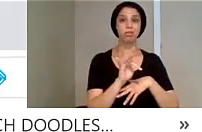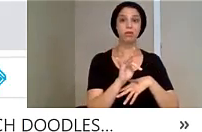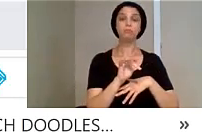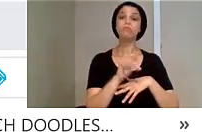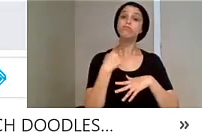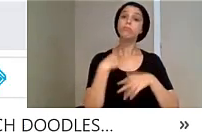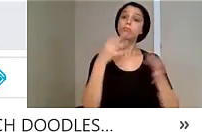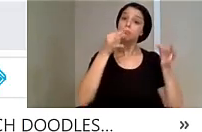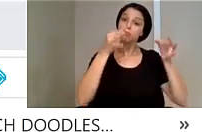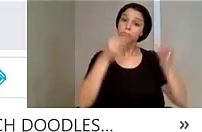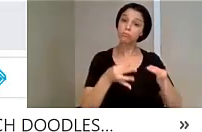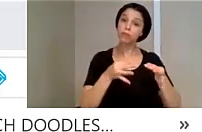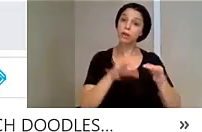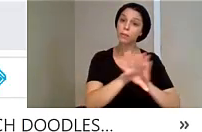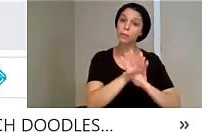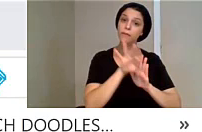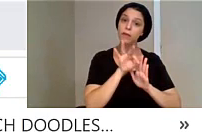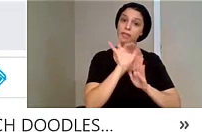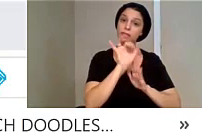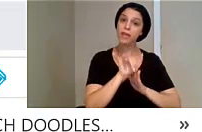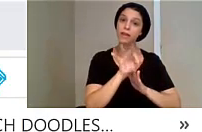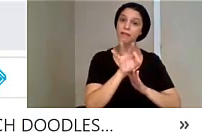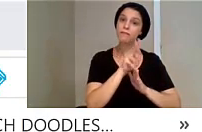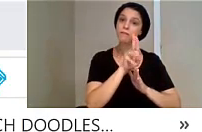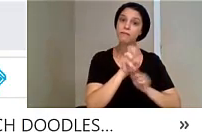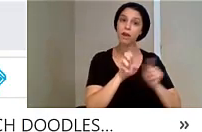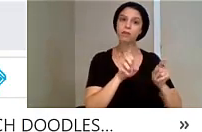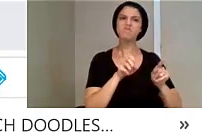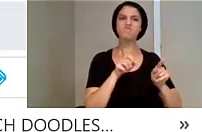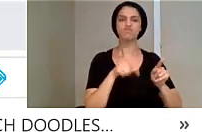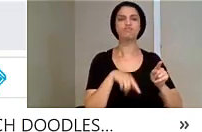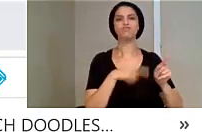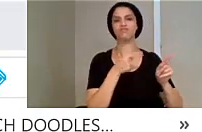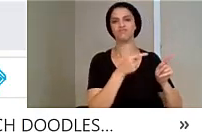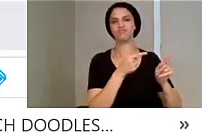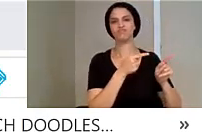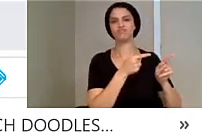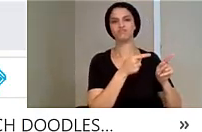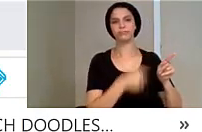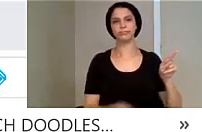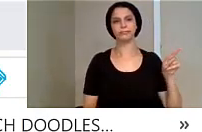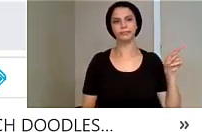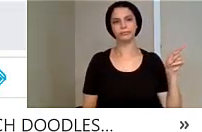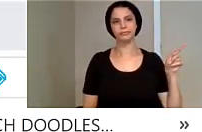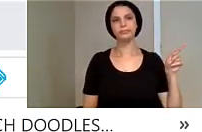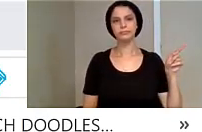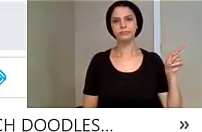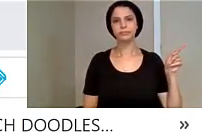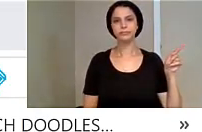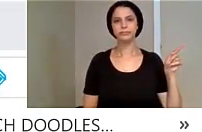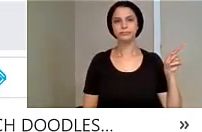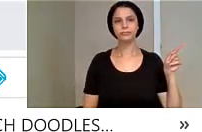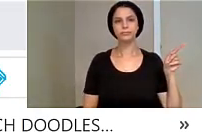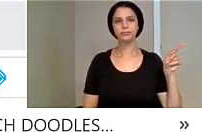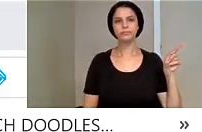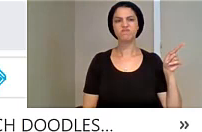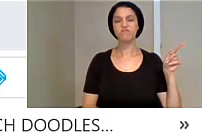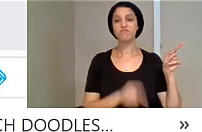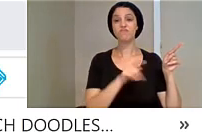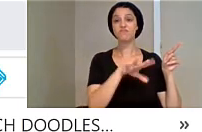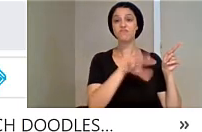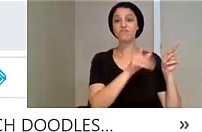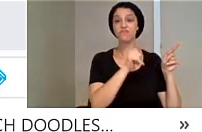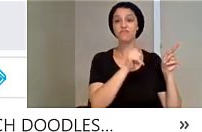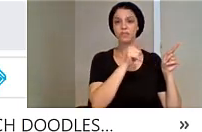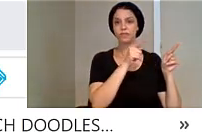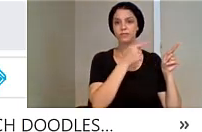File. And that Open or Find File dialog box appears where I can drill down into my